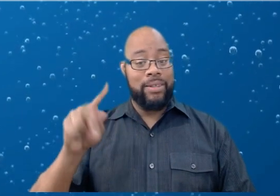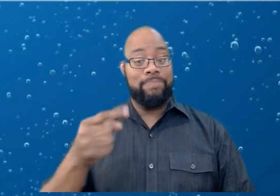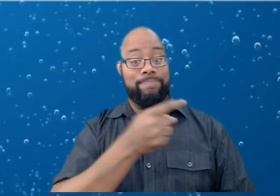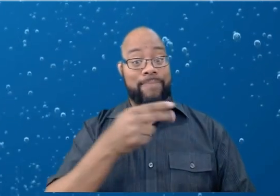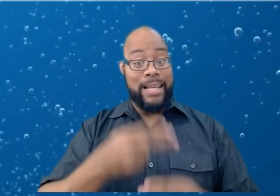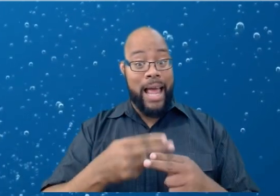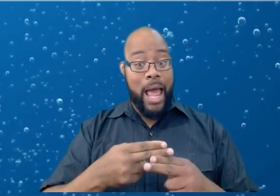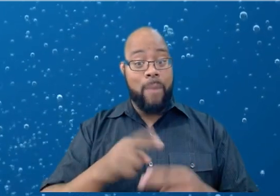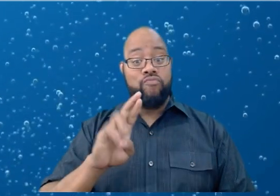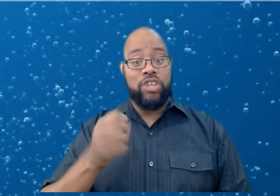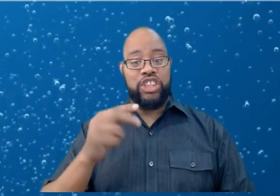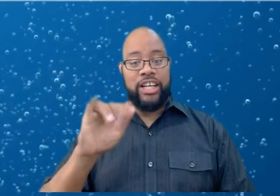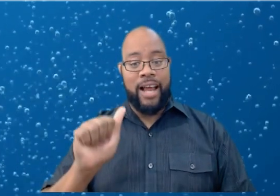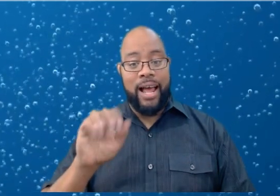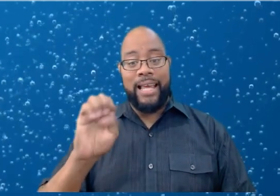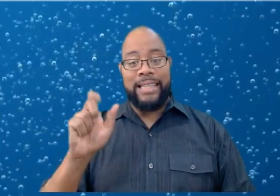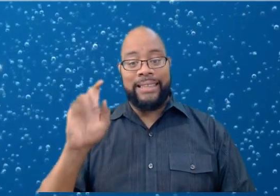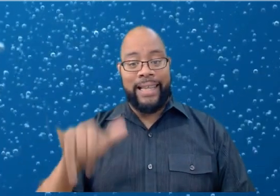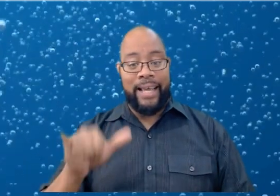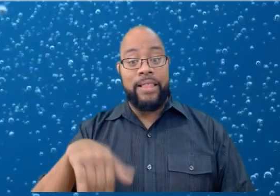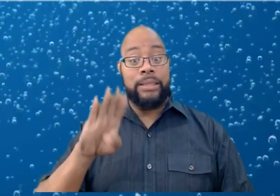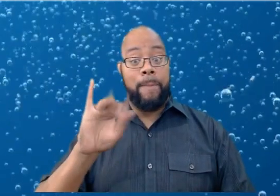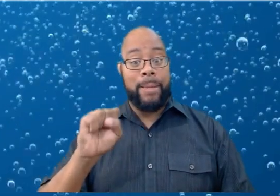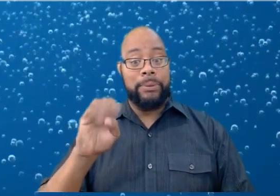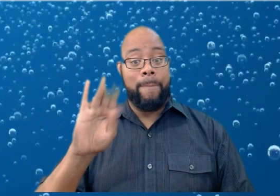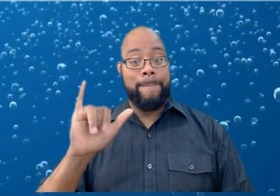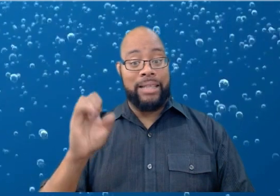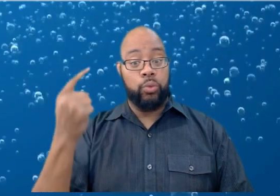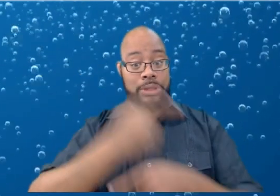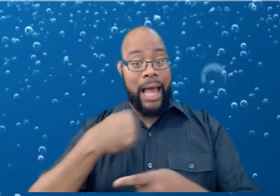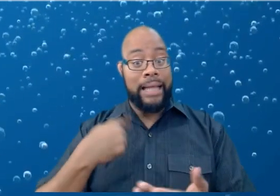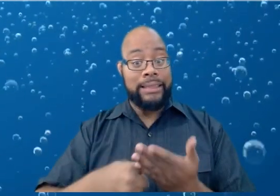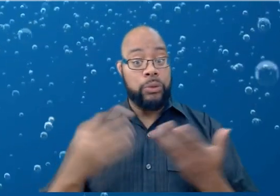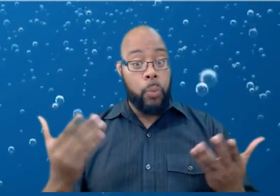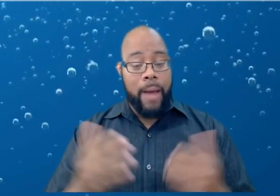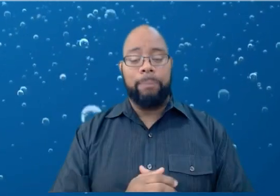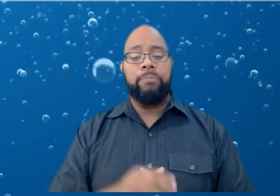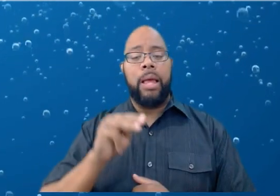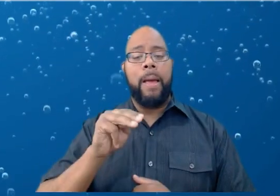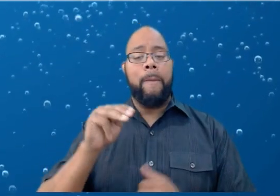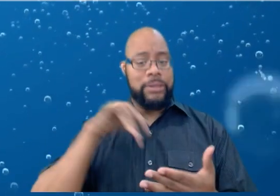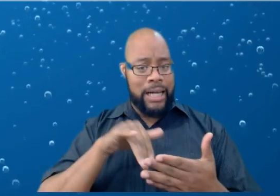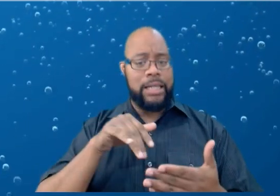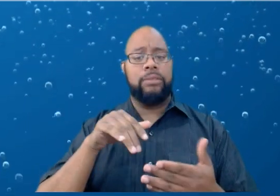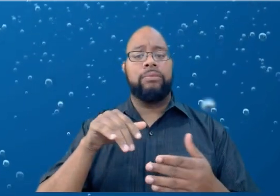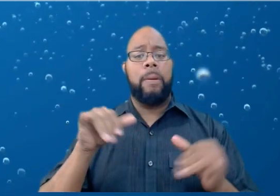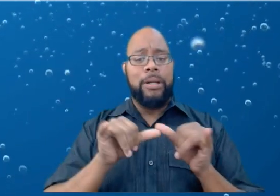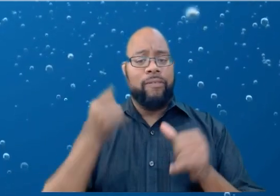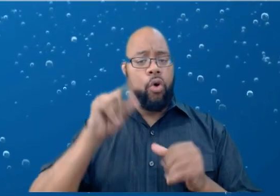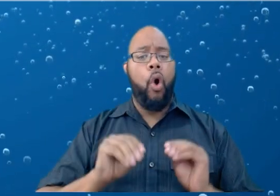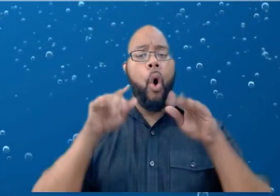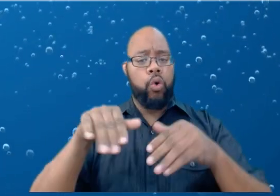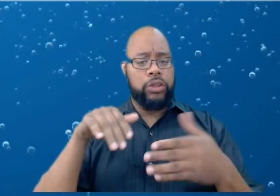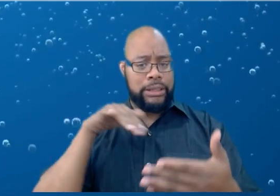to BIMS TV. I'm Regina Easley, and this is BIMS Bites. And today I'll be biting into metrology